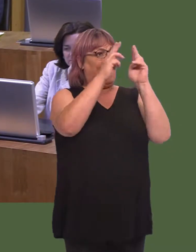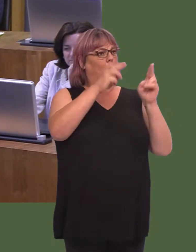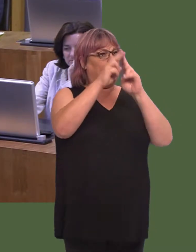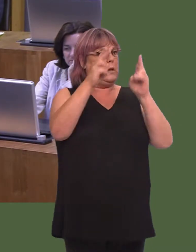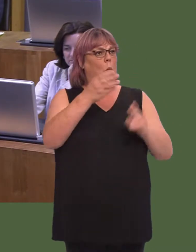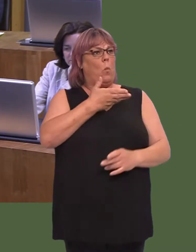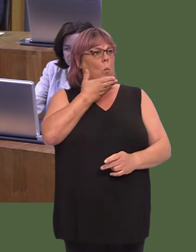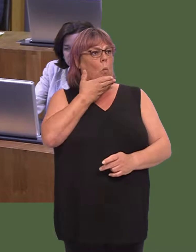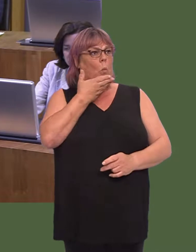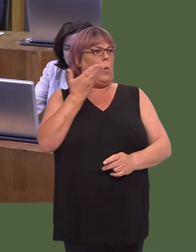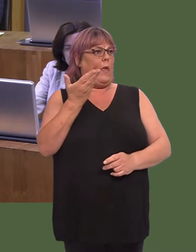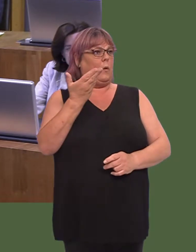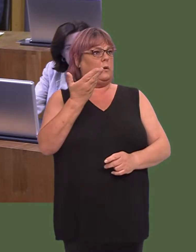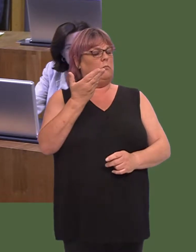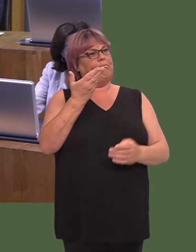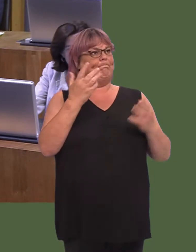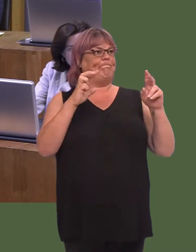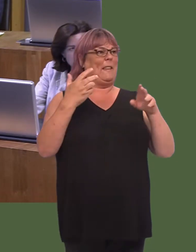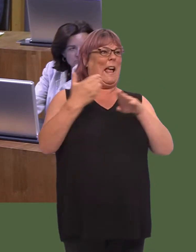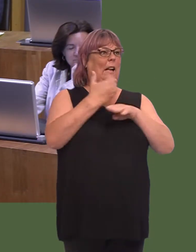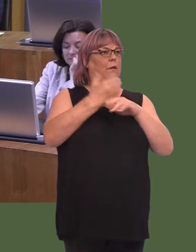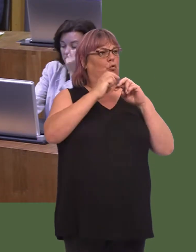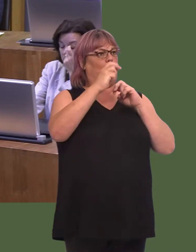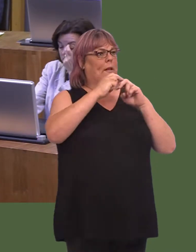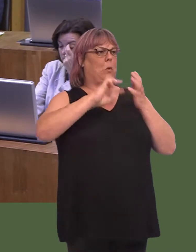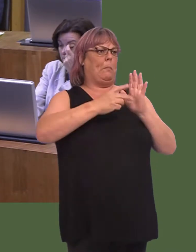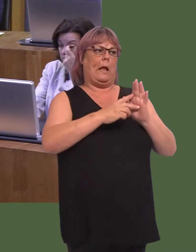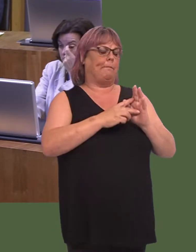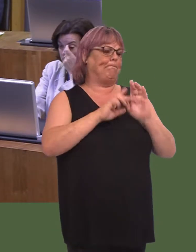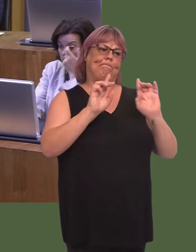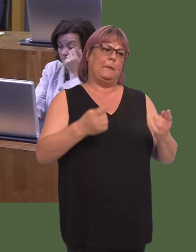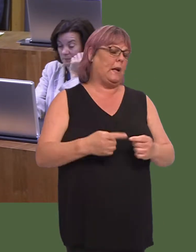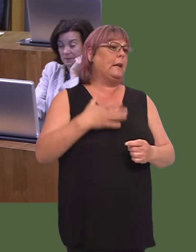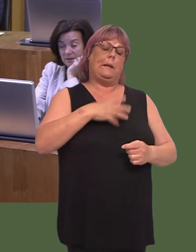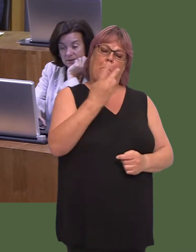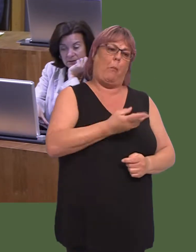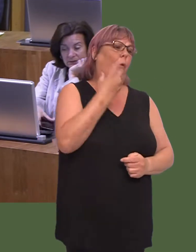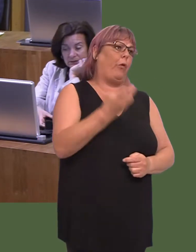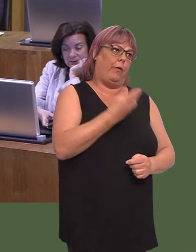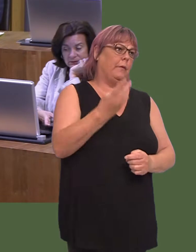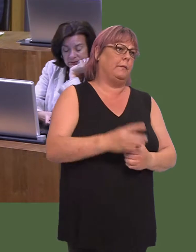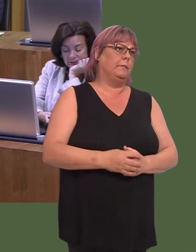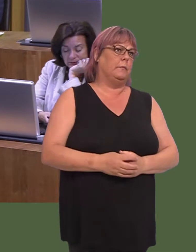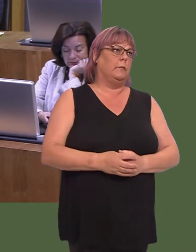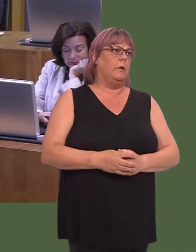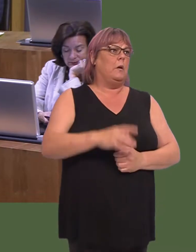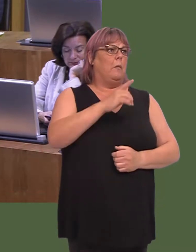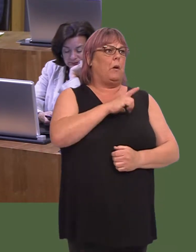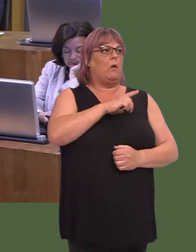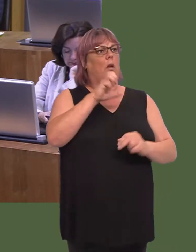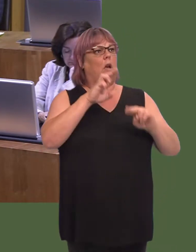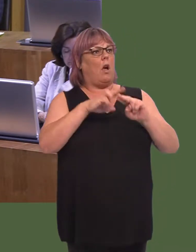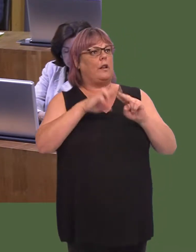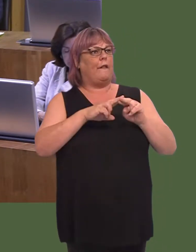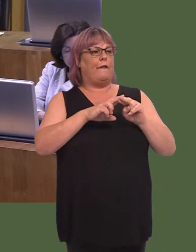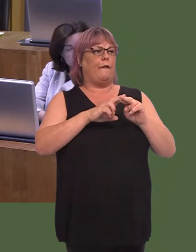keep on building houses without there being an active transport plan that supports those developments. We can't rely on the roads in